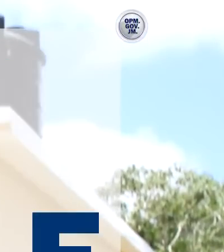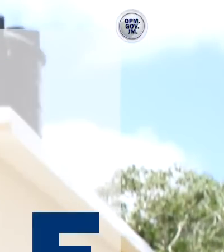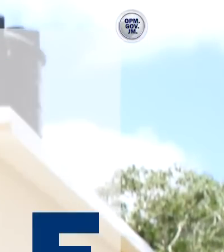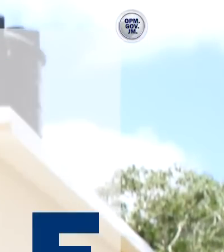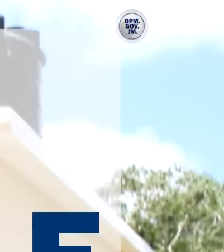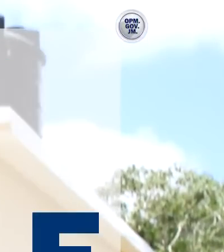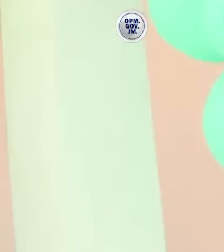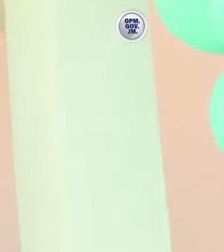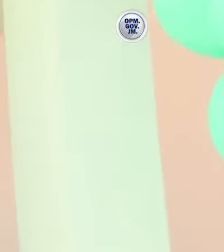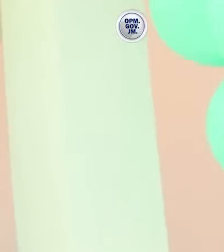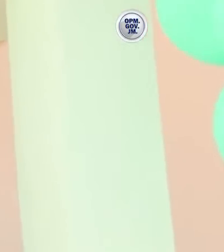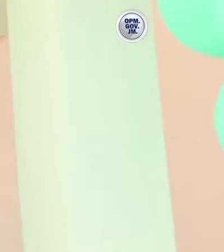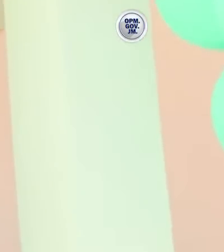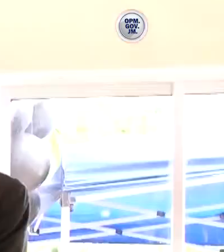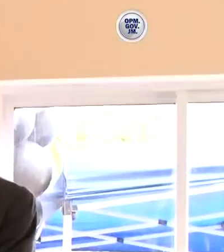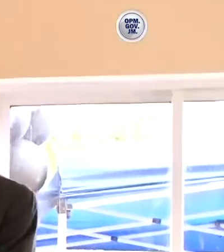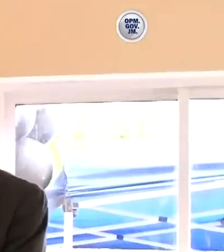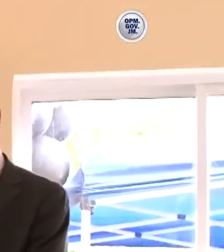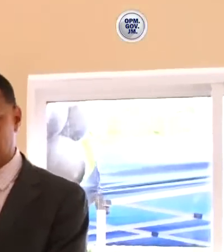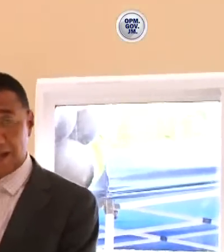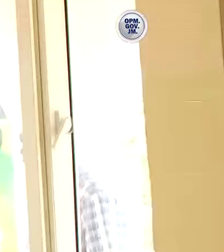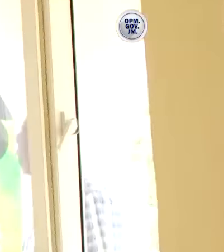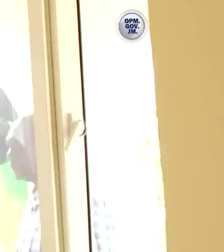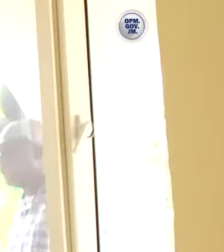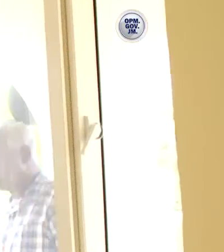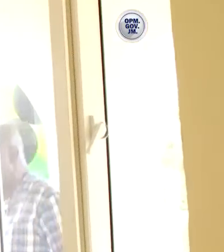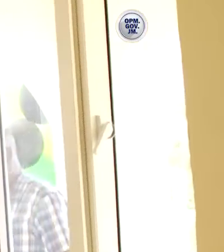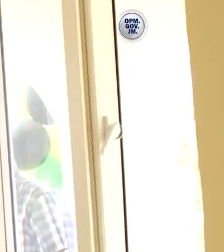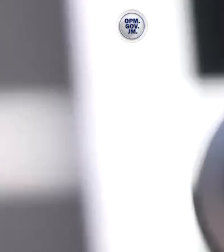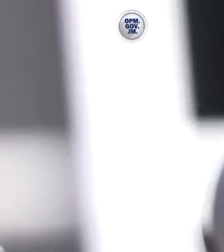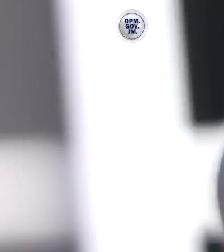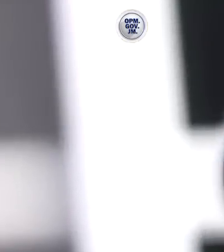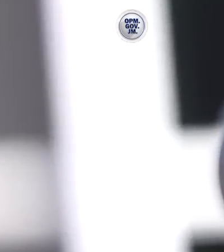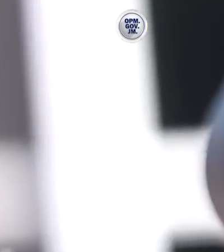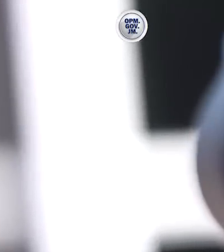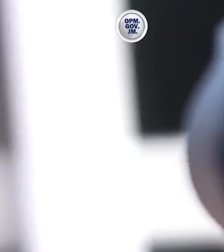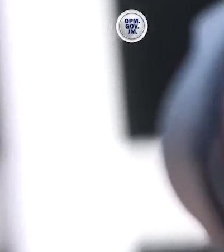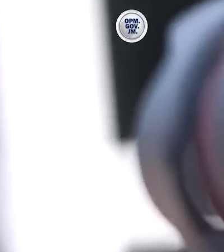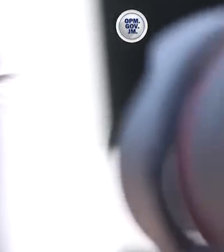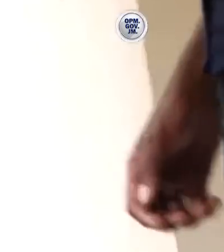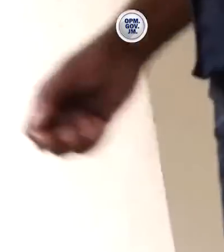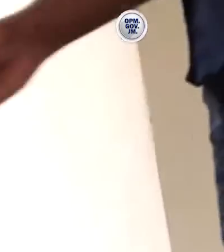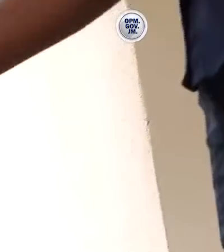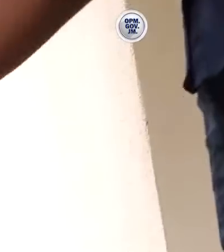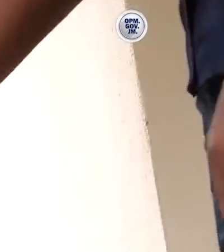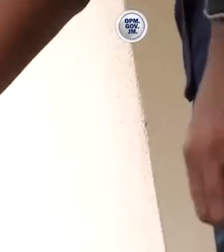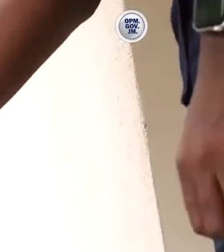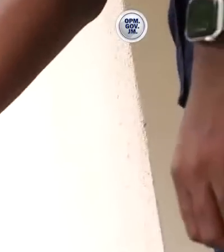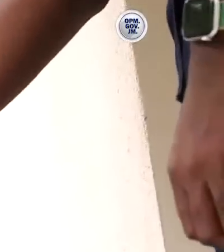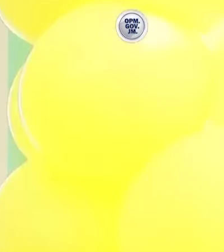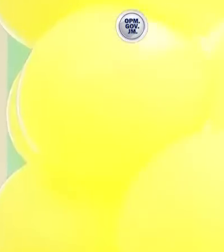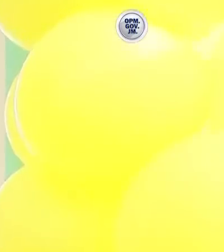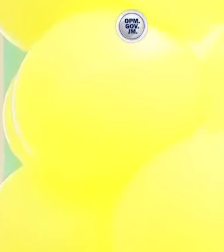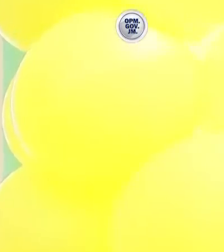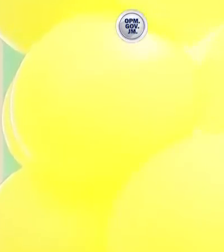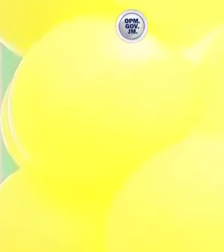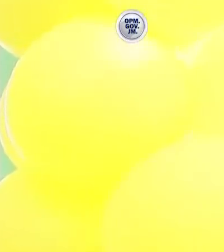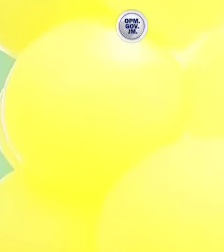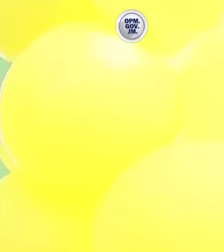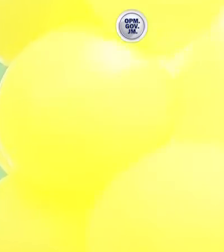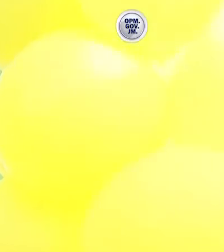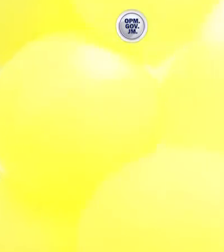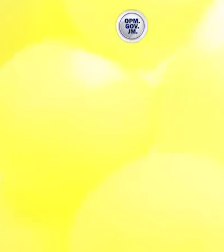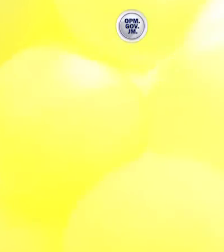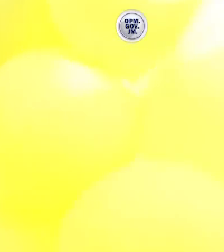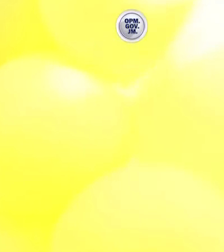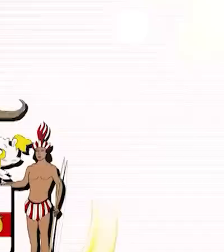vulnerable citizens. Without a doubt, all citizens, irrespective of economic status, deserve a good home. Your government